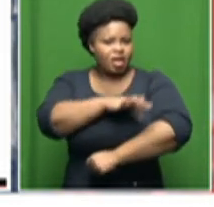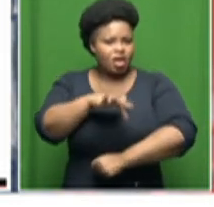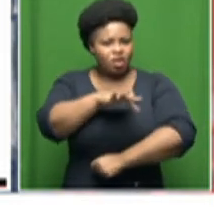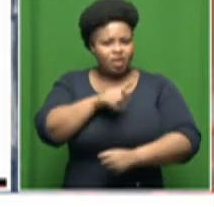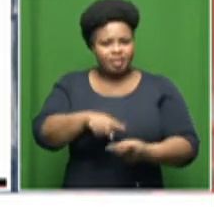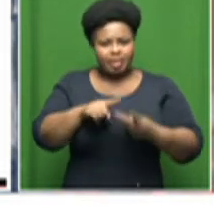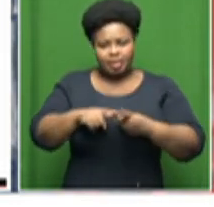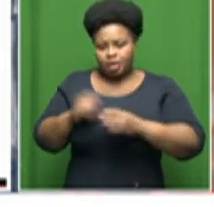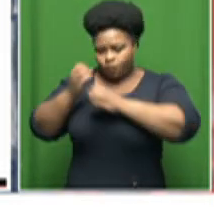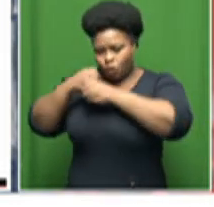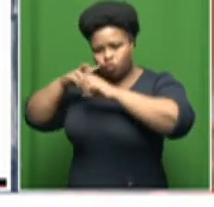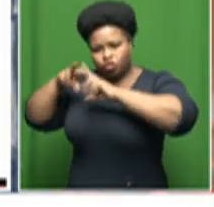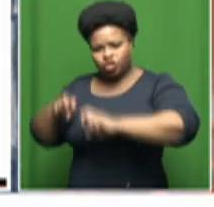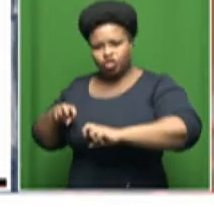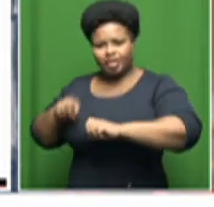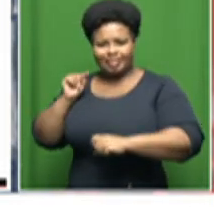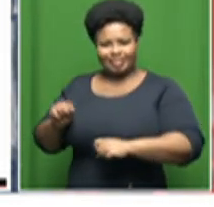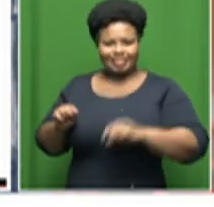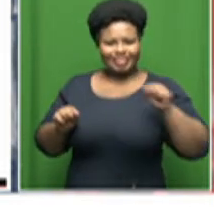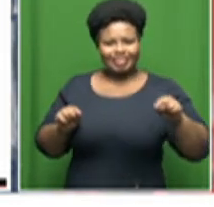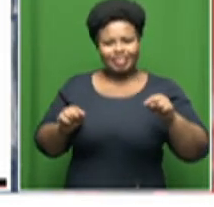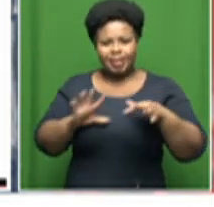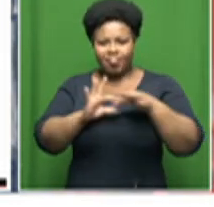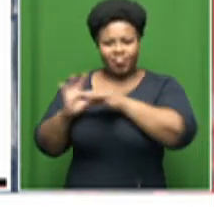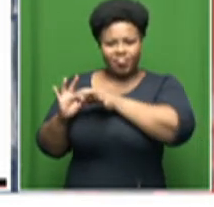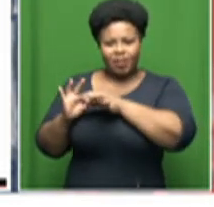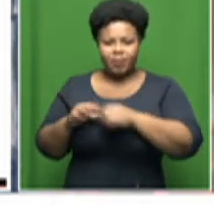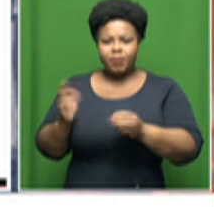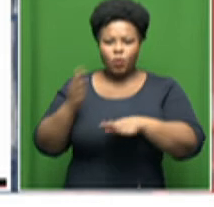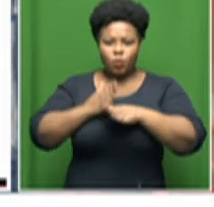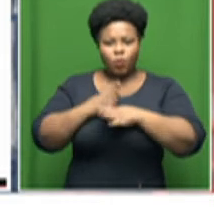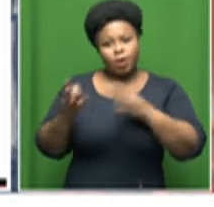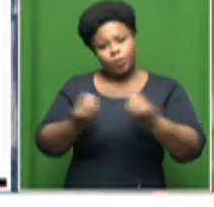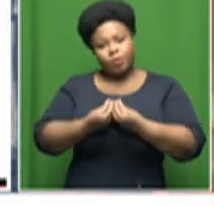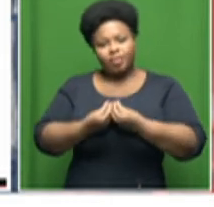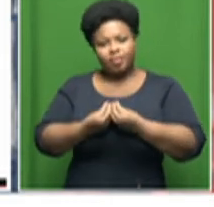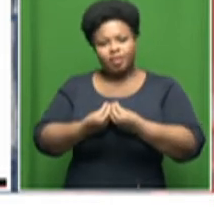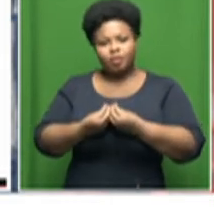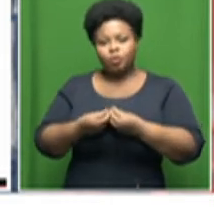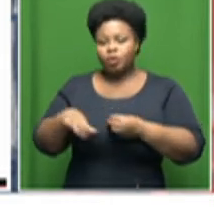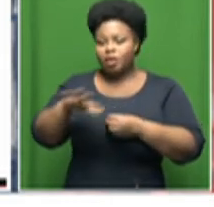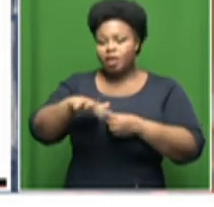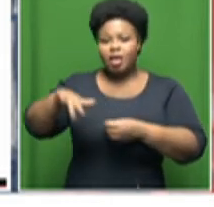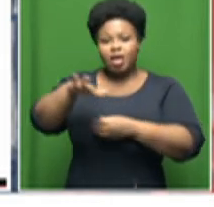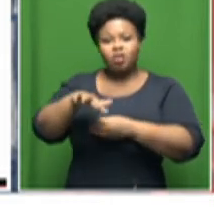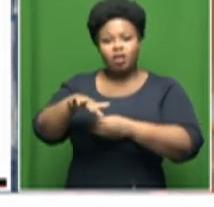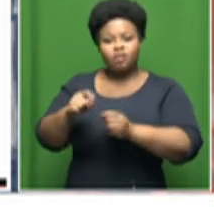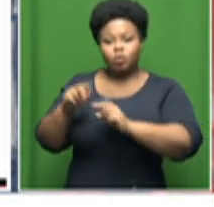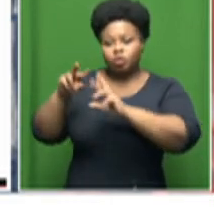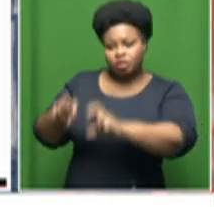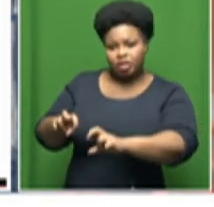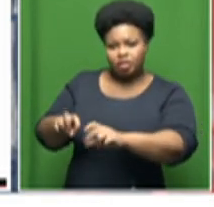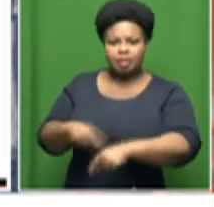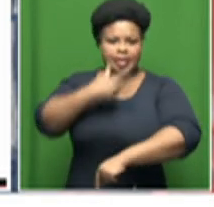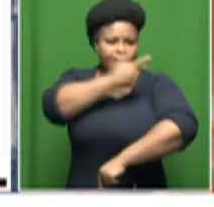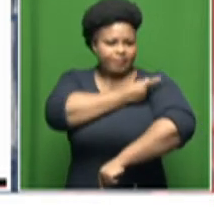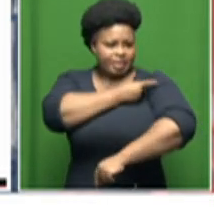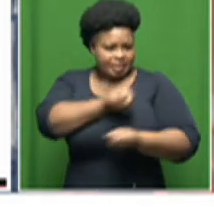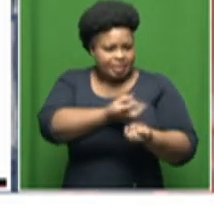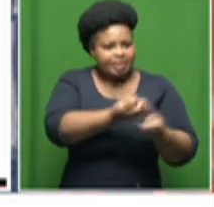research sites are concerned. And so we'll be working very closely with the research sites, with the vaccine rollout sites in